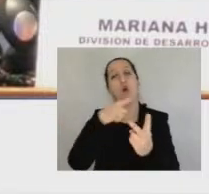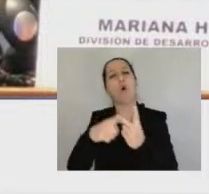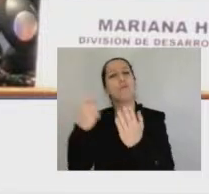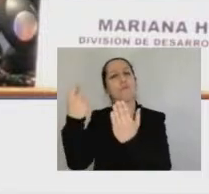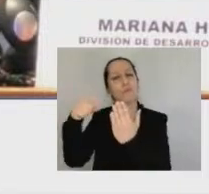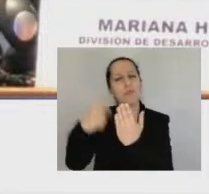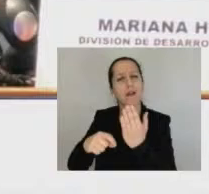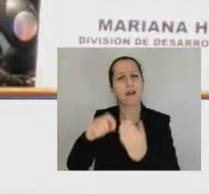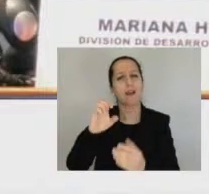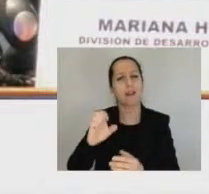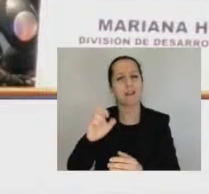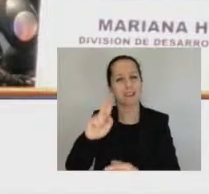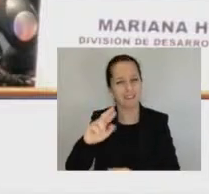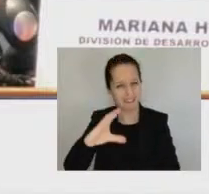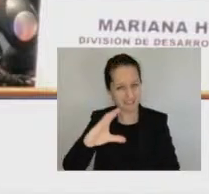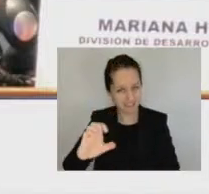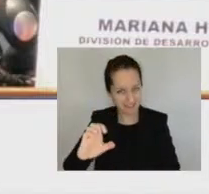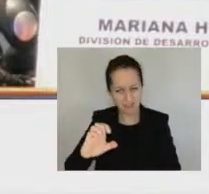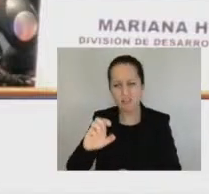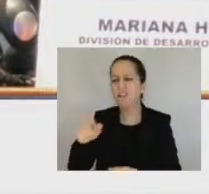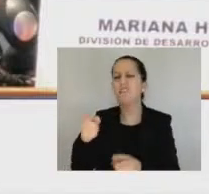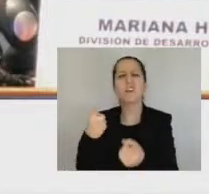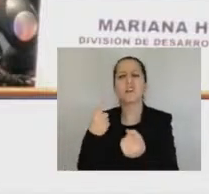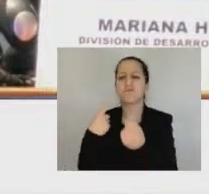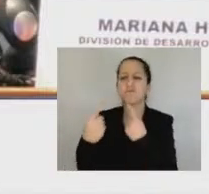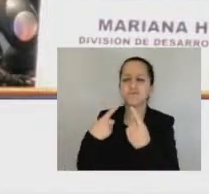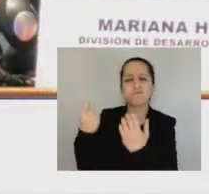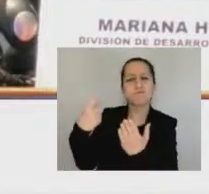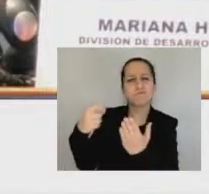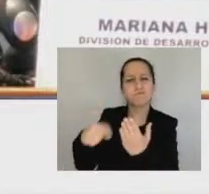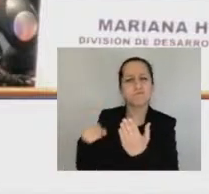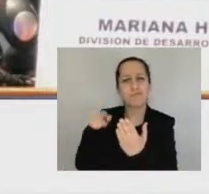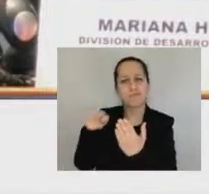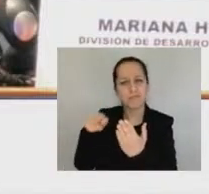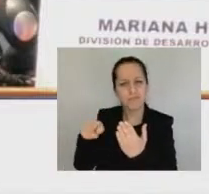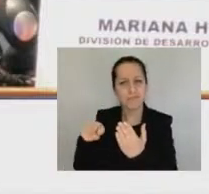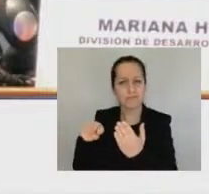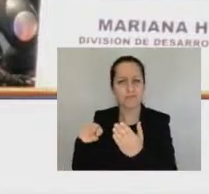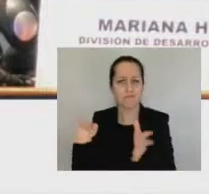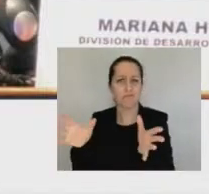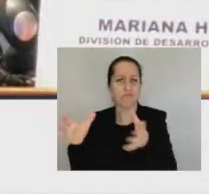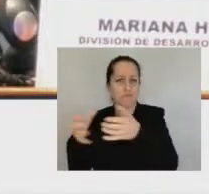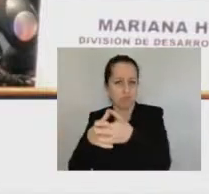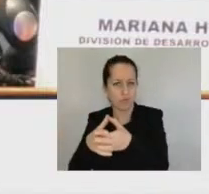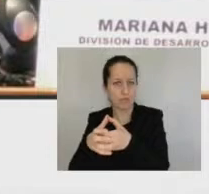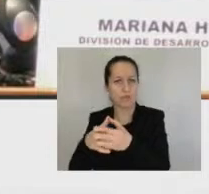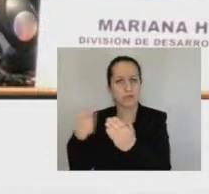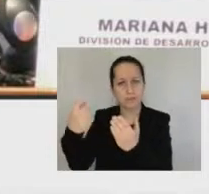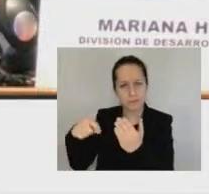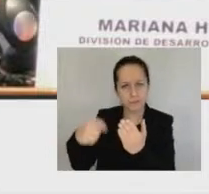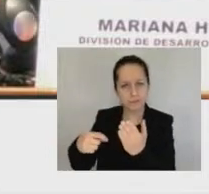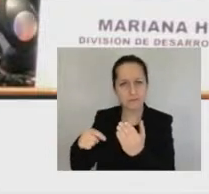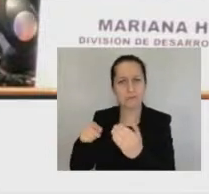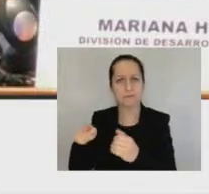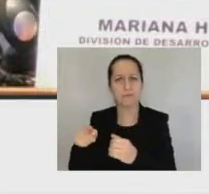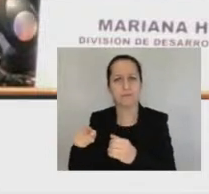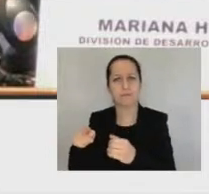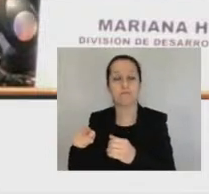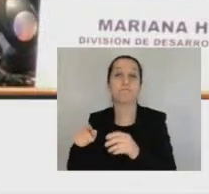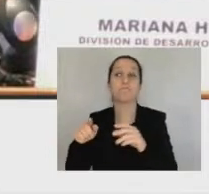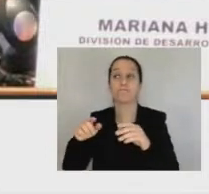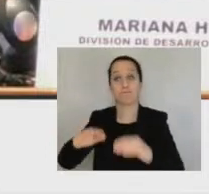other rounds of the ERSE test? This is a test that is done by YESE. It